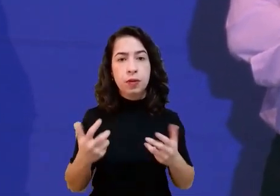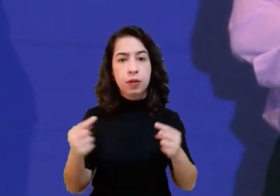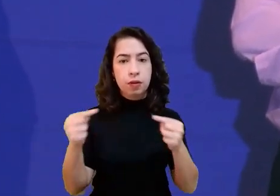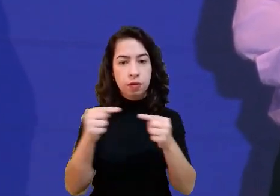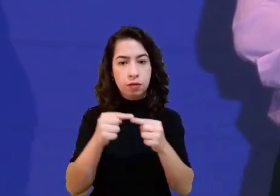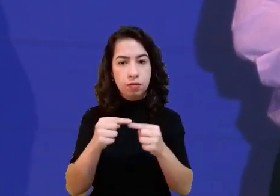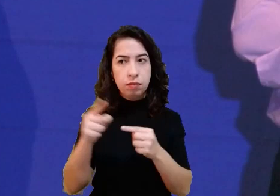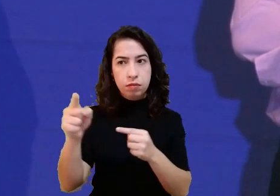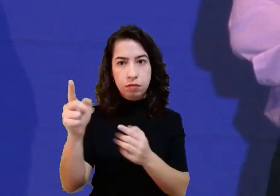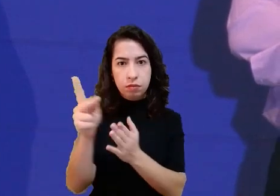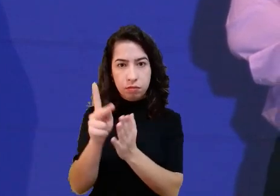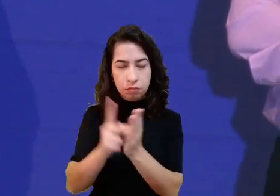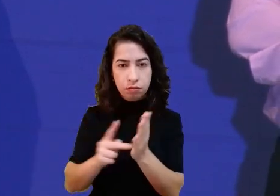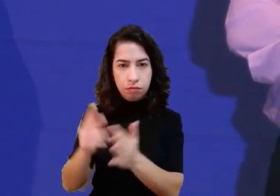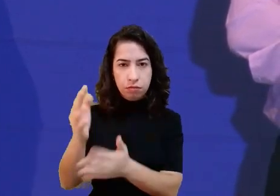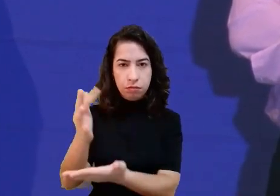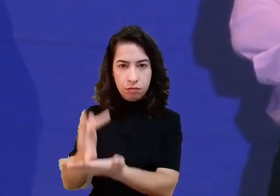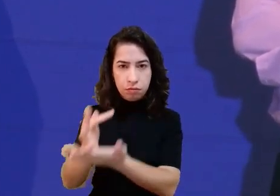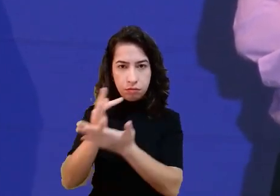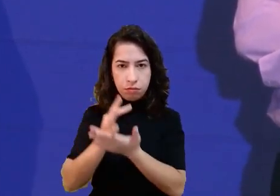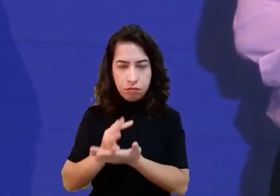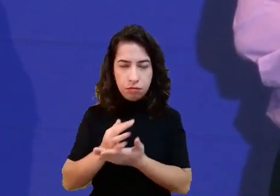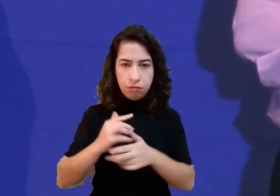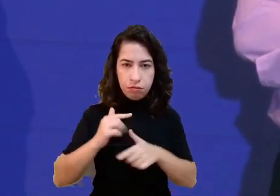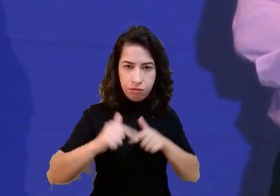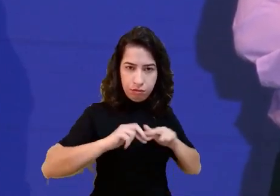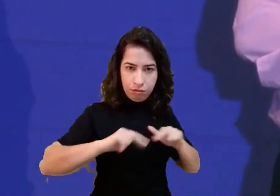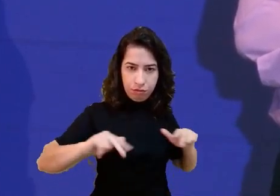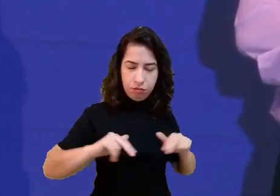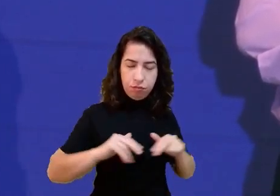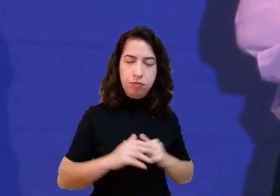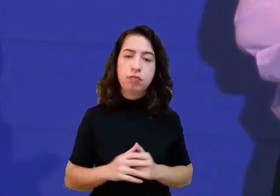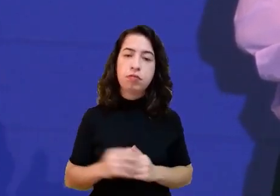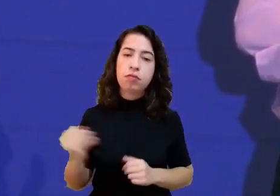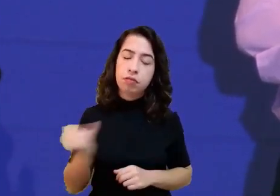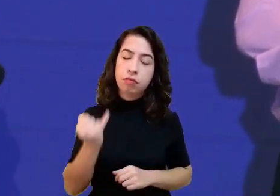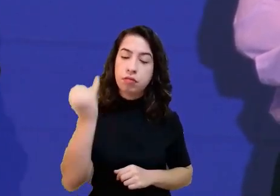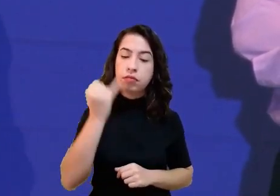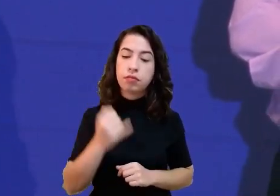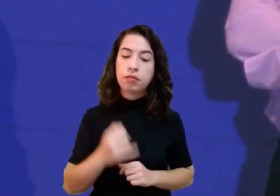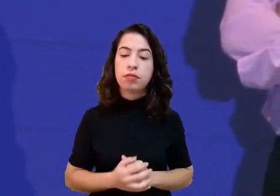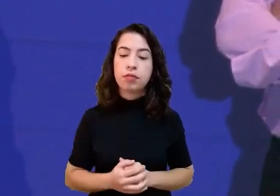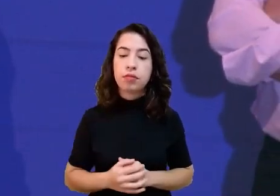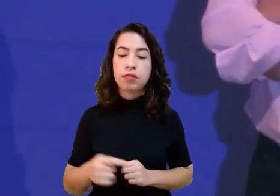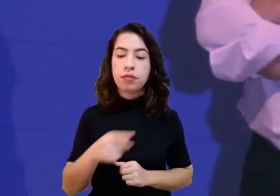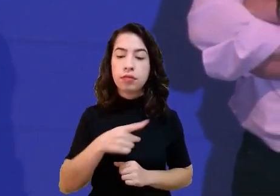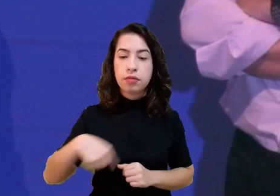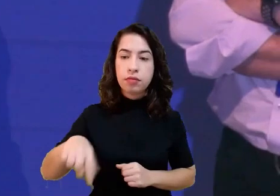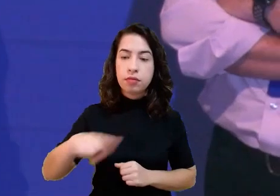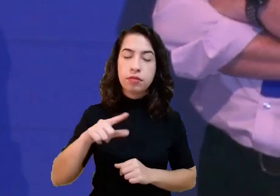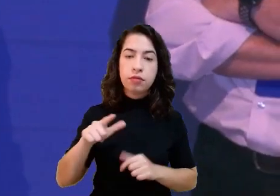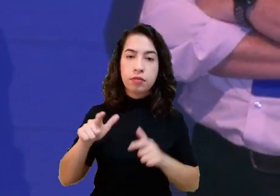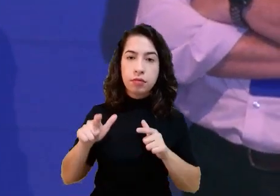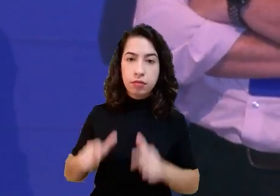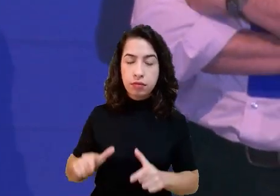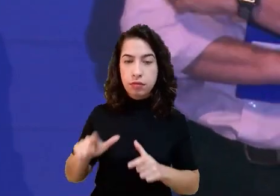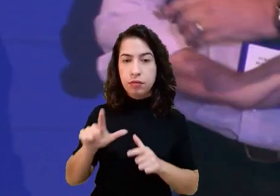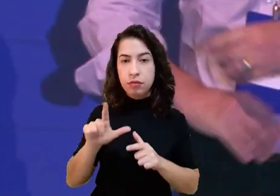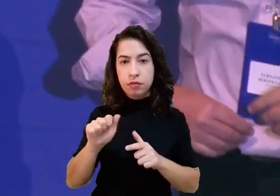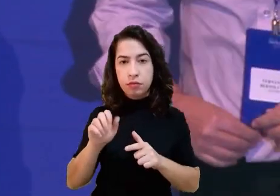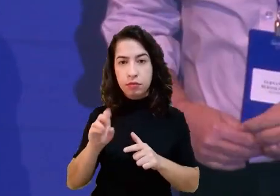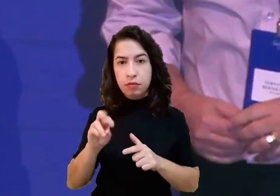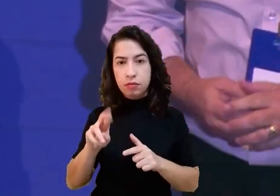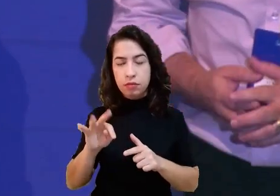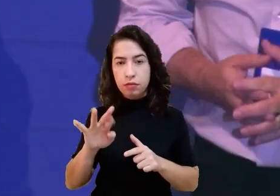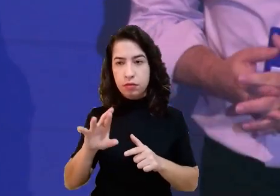related to our suppliers and the services we consume, they are all very important. So besides the labs in